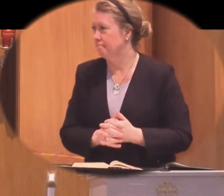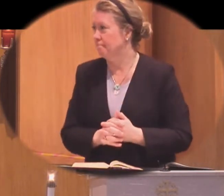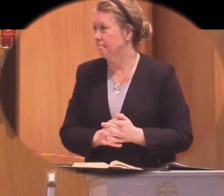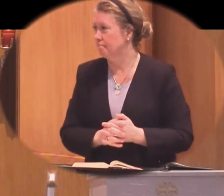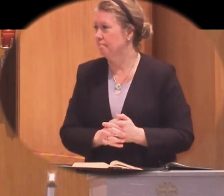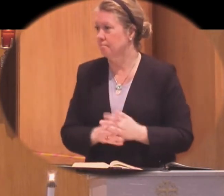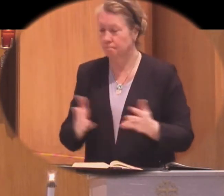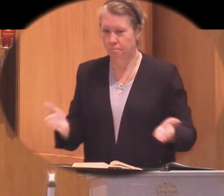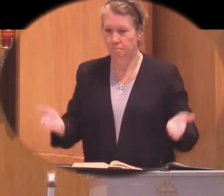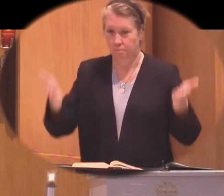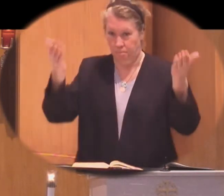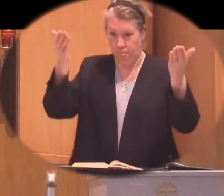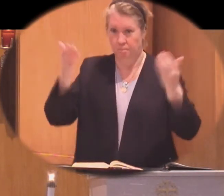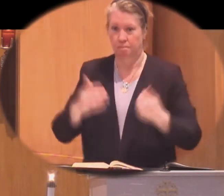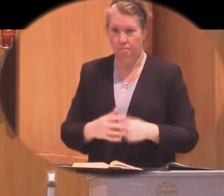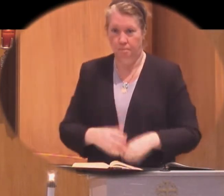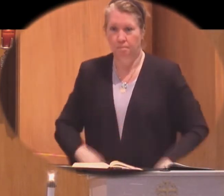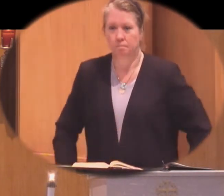Please stand.